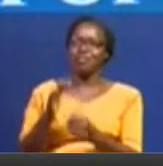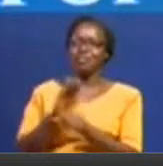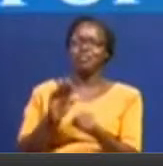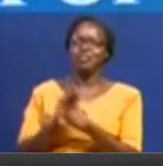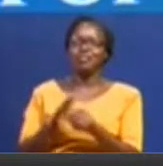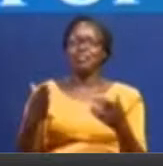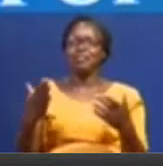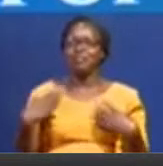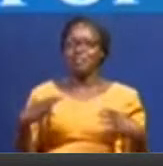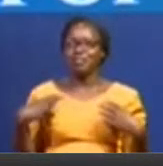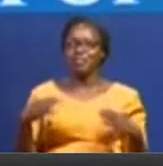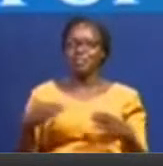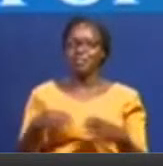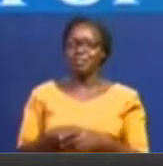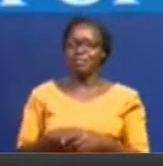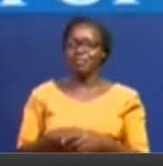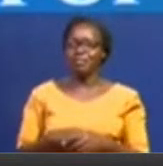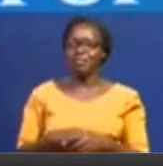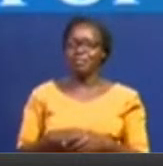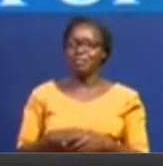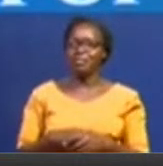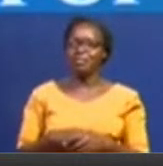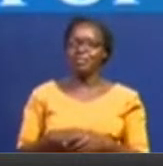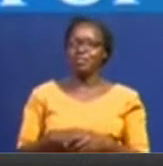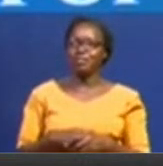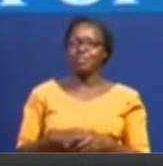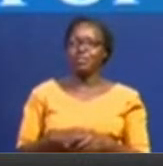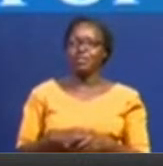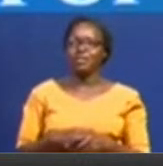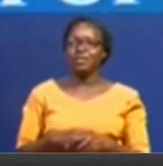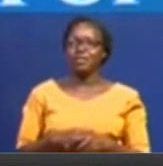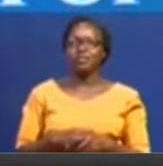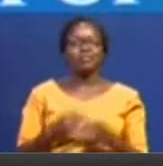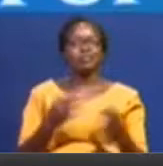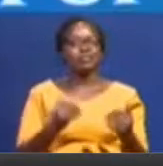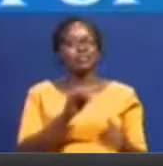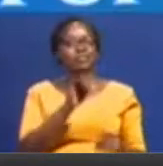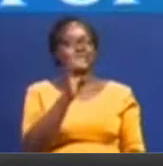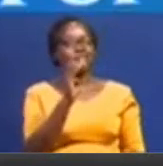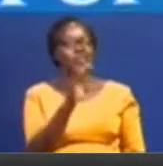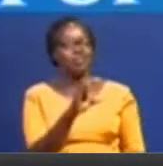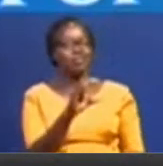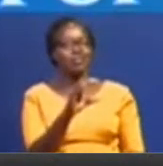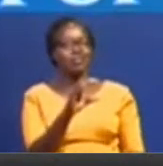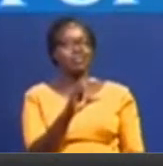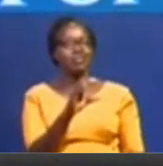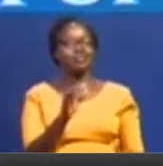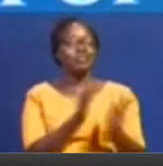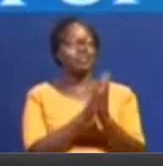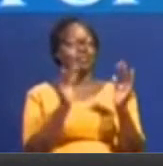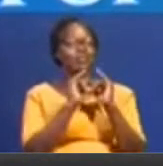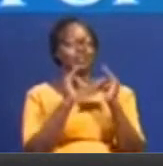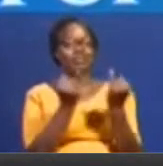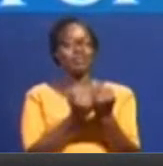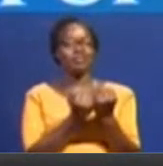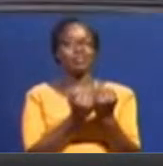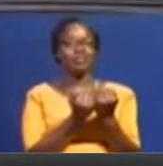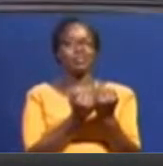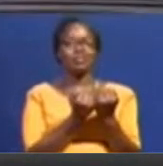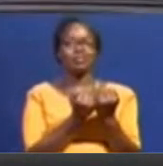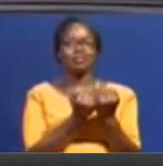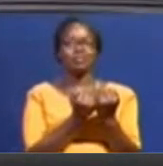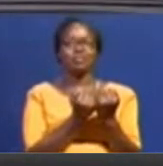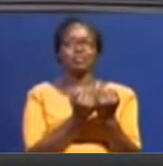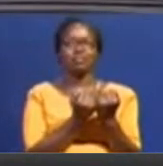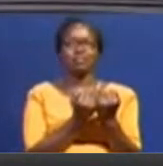people in thousands. Now, IEBC is a big institution. Yes, it is.